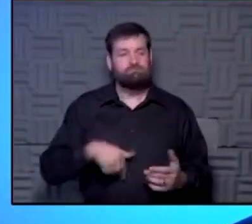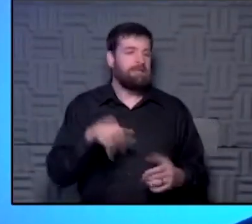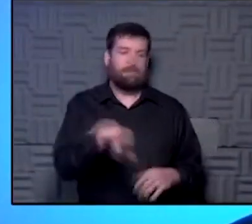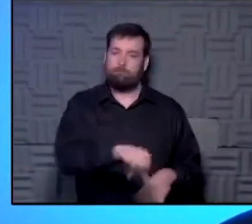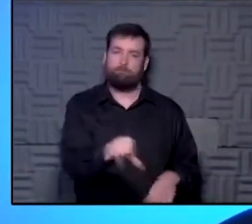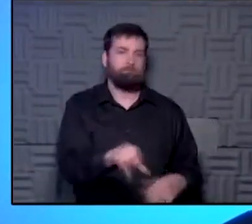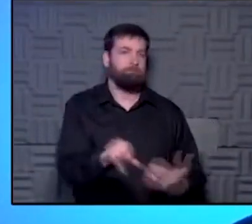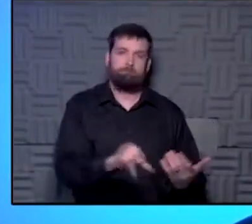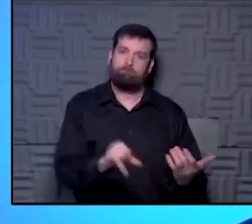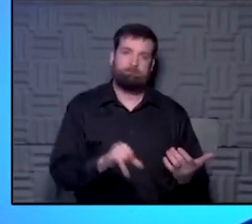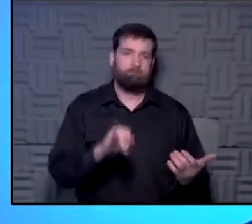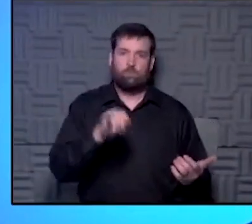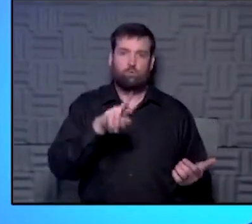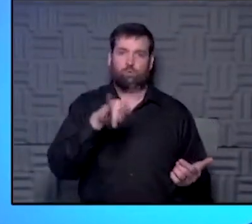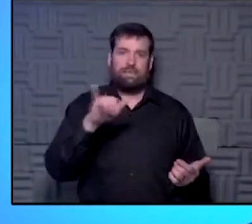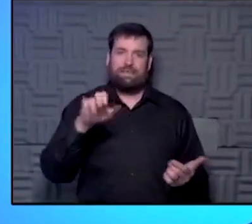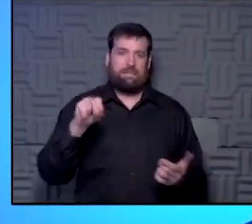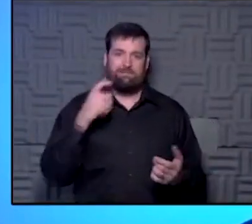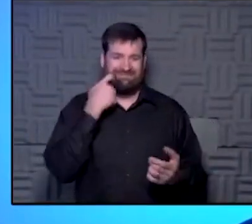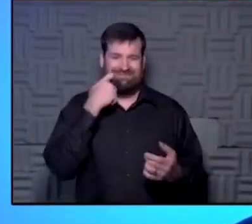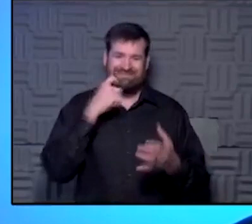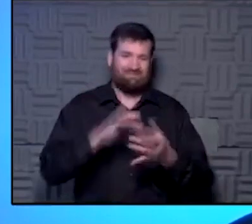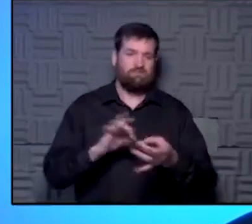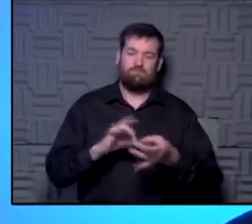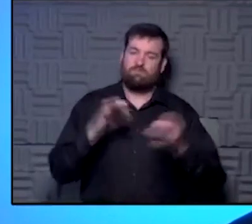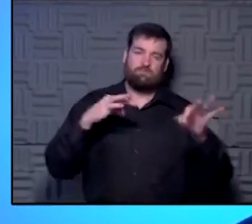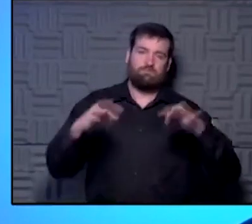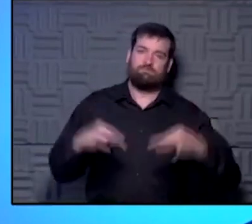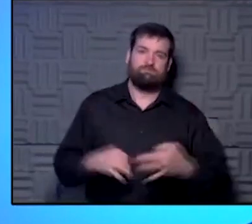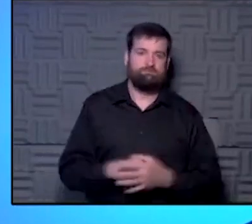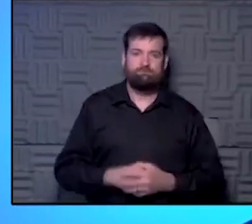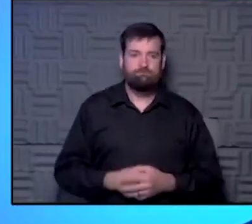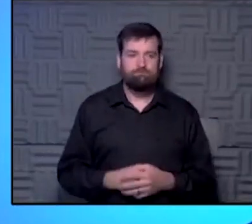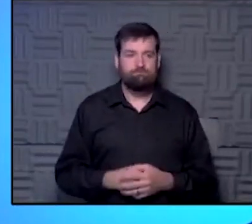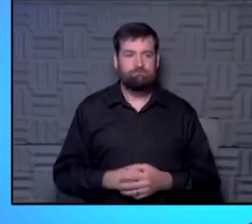thing Juliann just described.